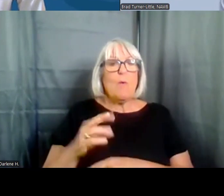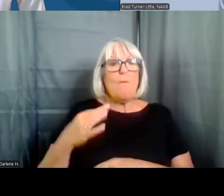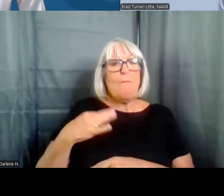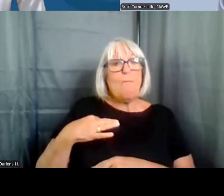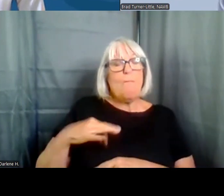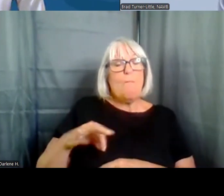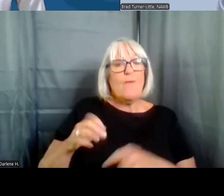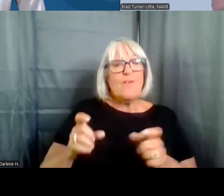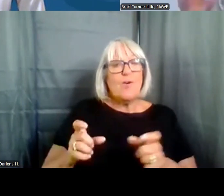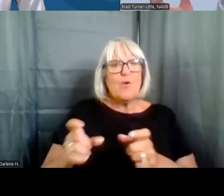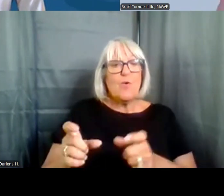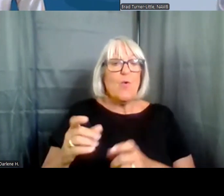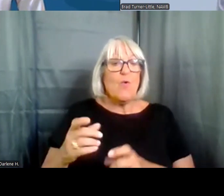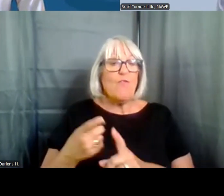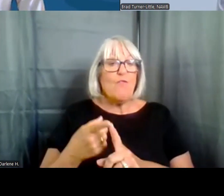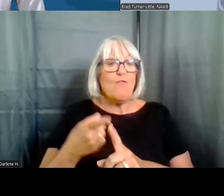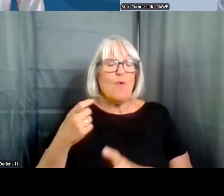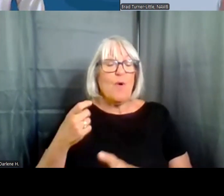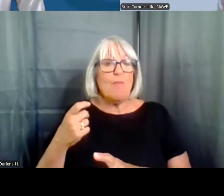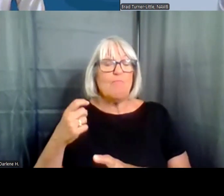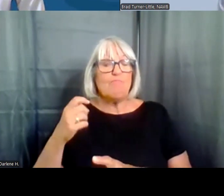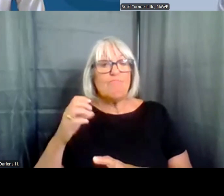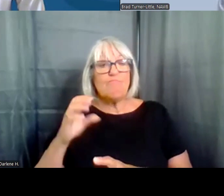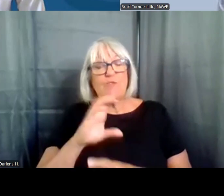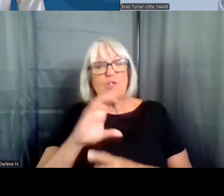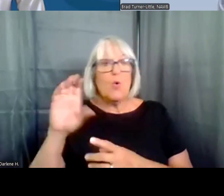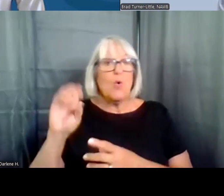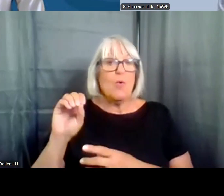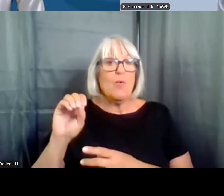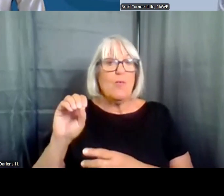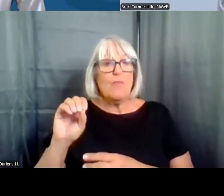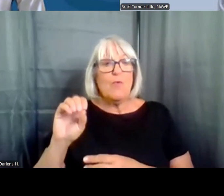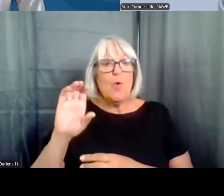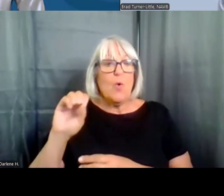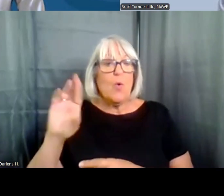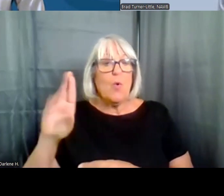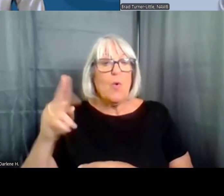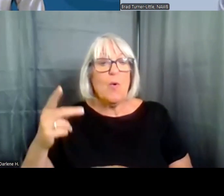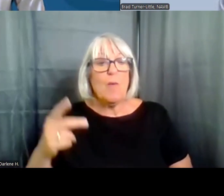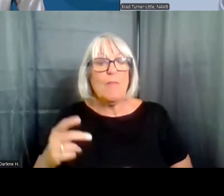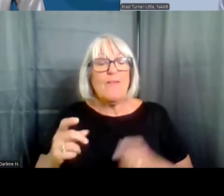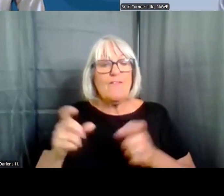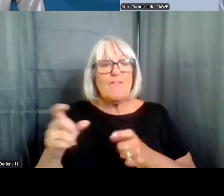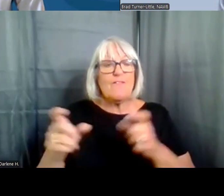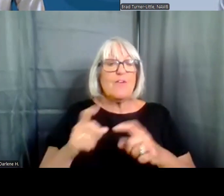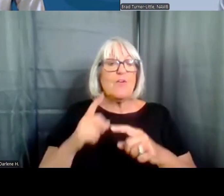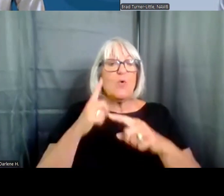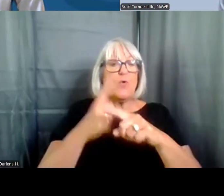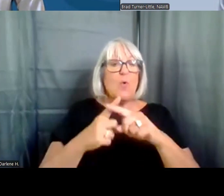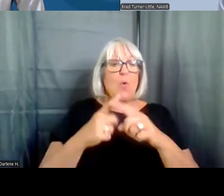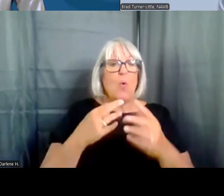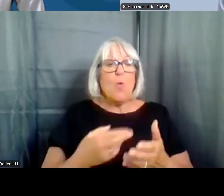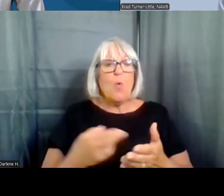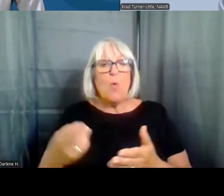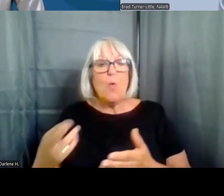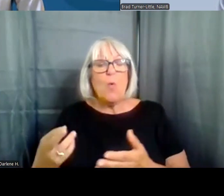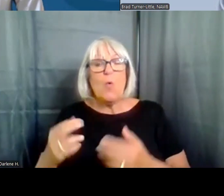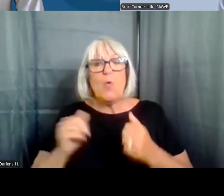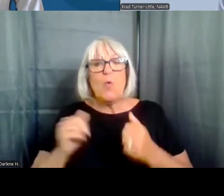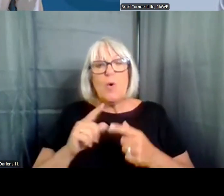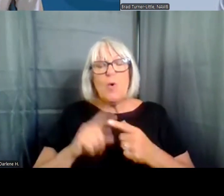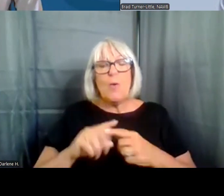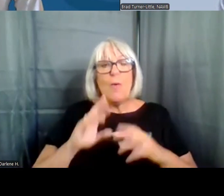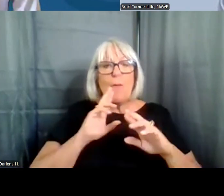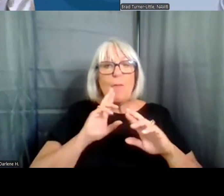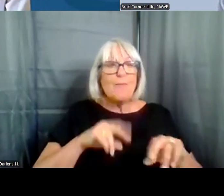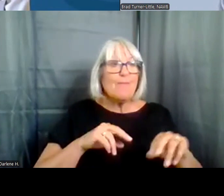investment, and bring additional resources to bear to be able to try to respond to local workforce needs, whether